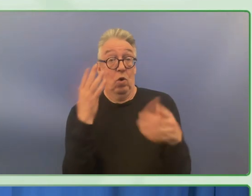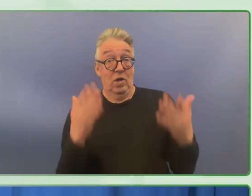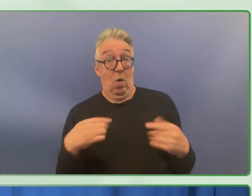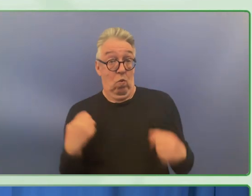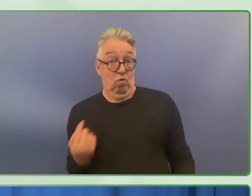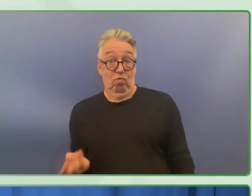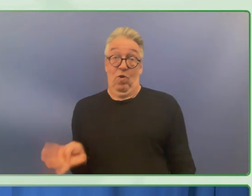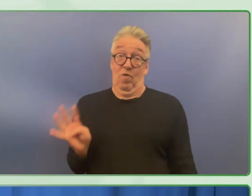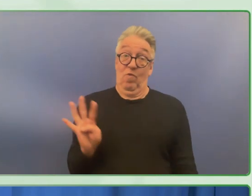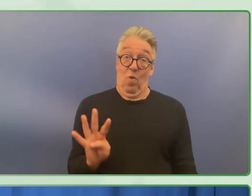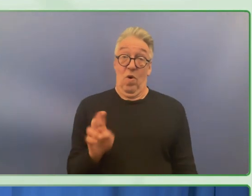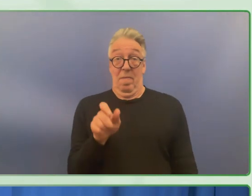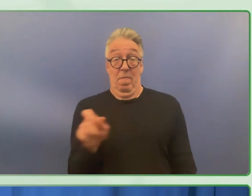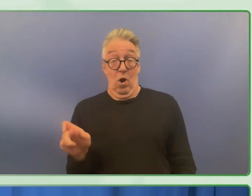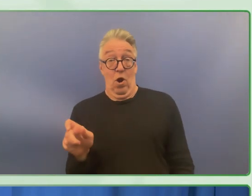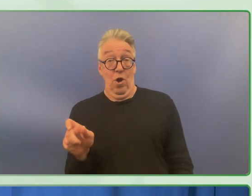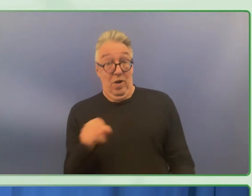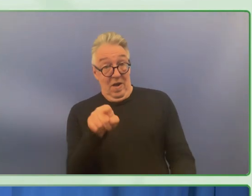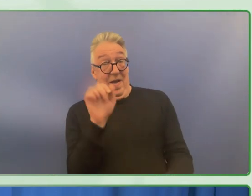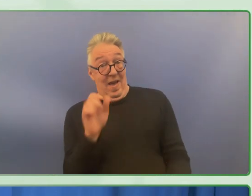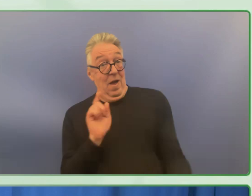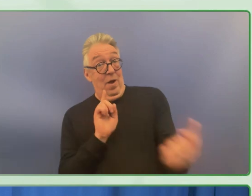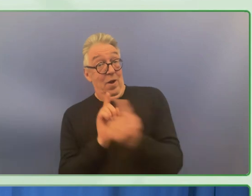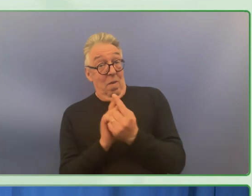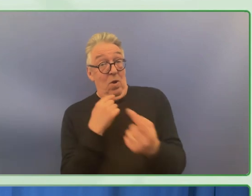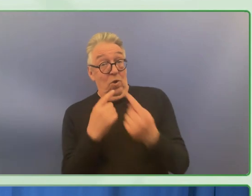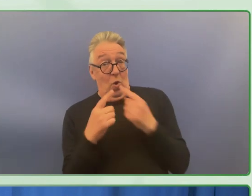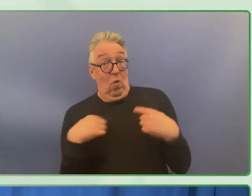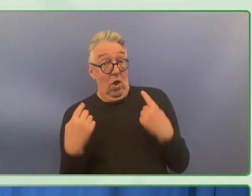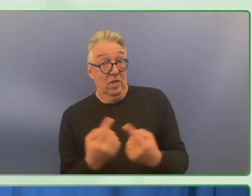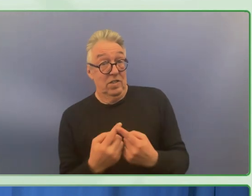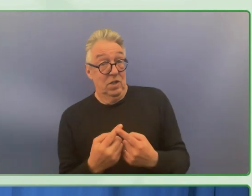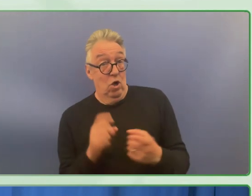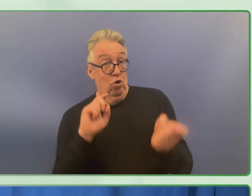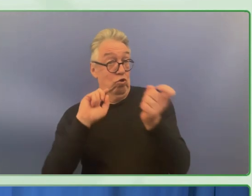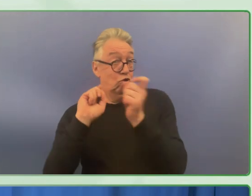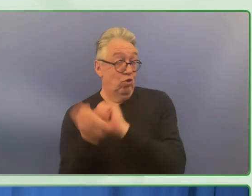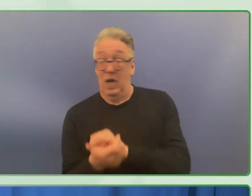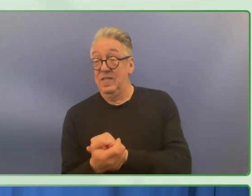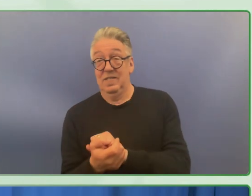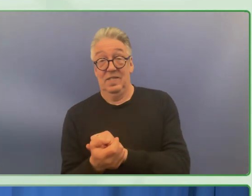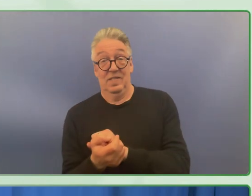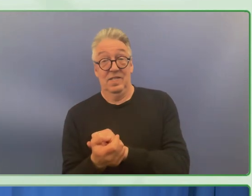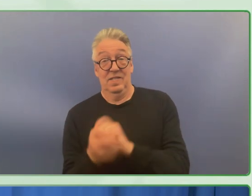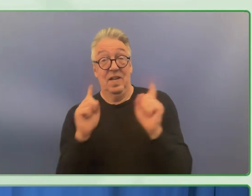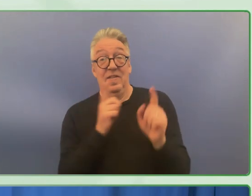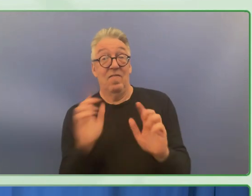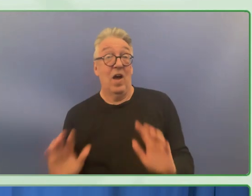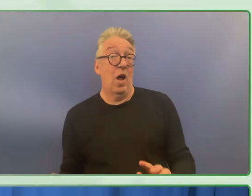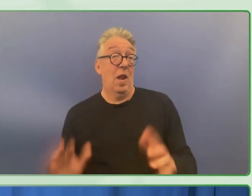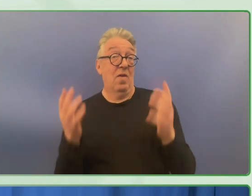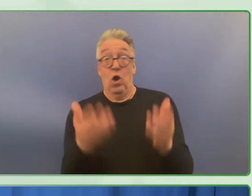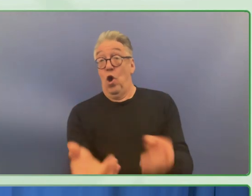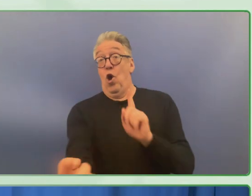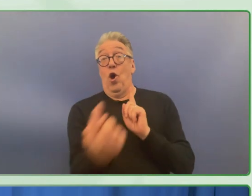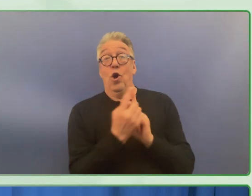for you to talk about possibility to change life for deaf people globally. Come to booth number 1 in